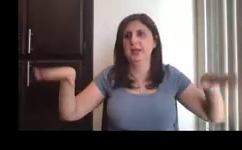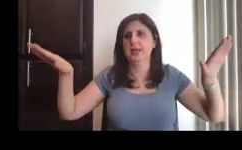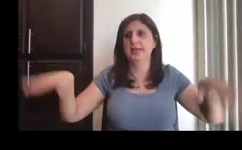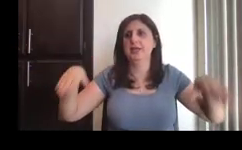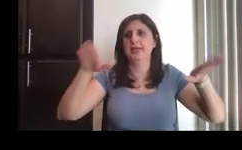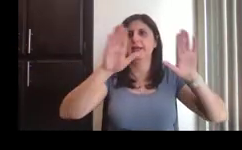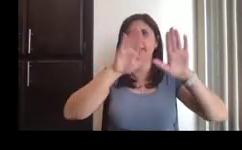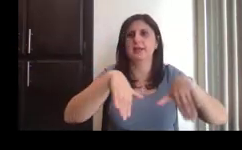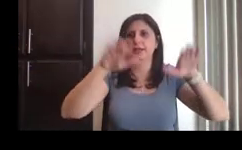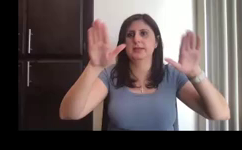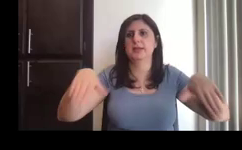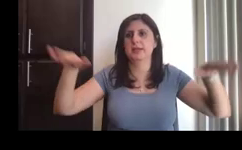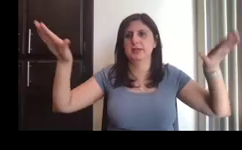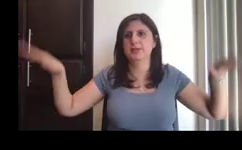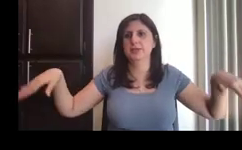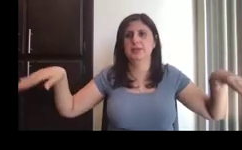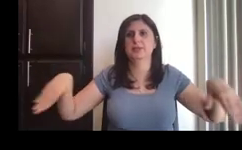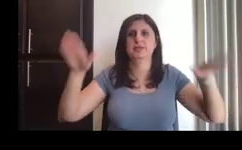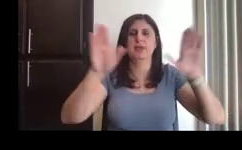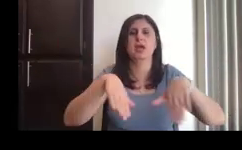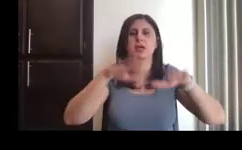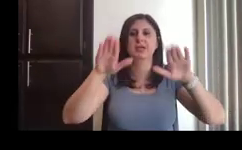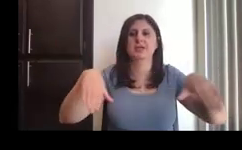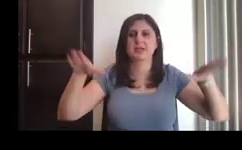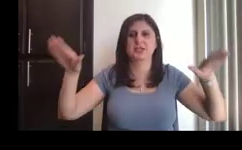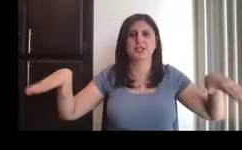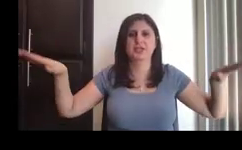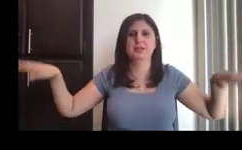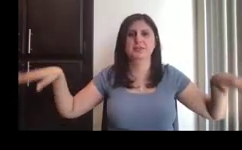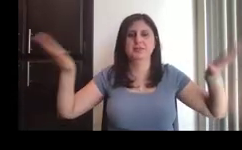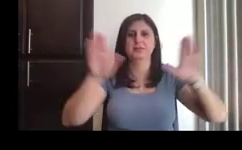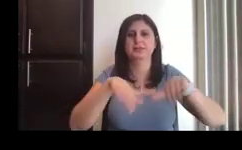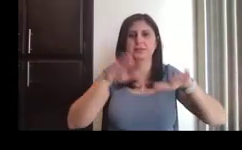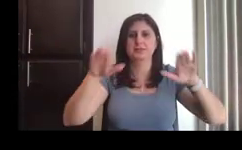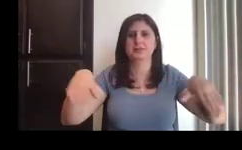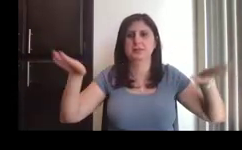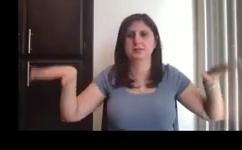Children. Kind of like you're playing duck, duck, goose. Children.